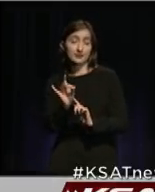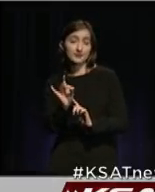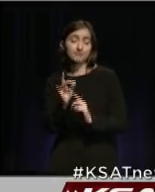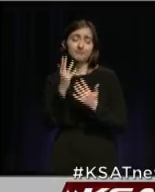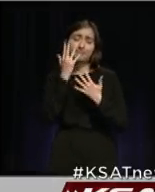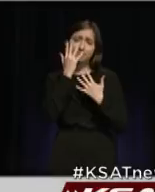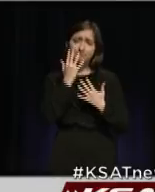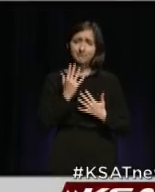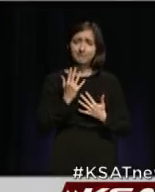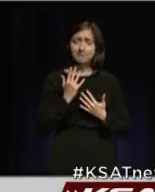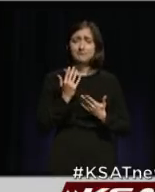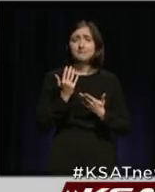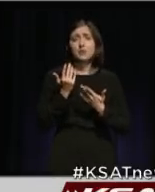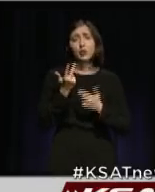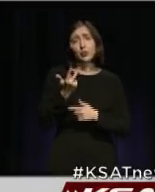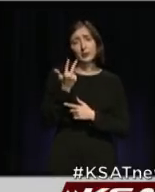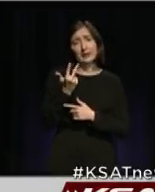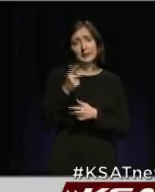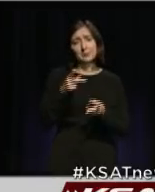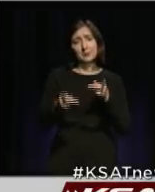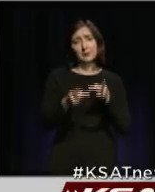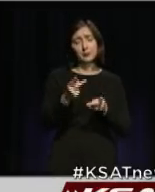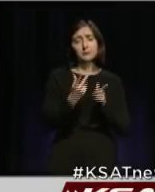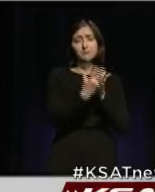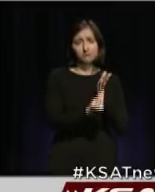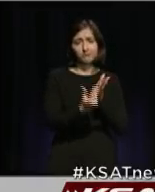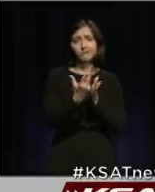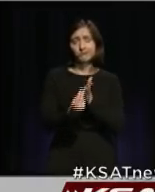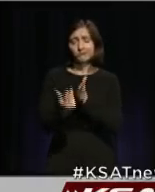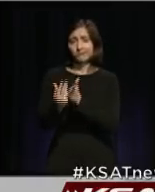3 new deaths this evening. We've lost in total